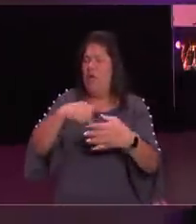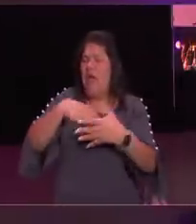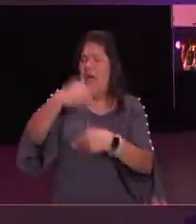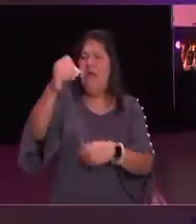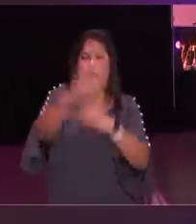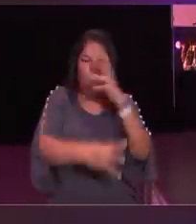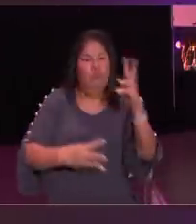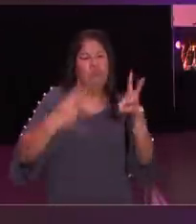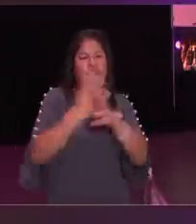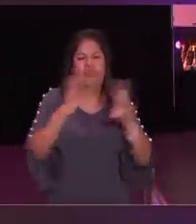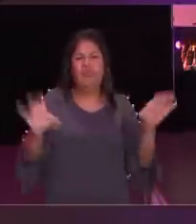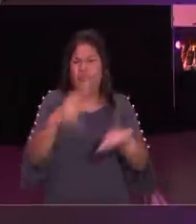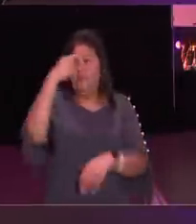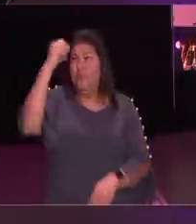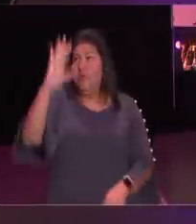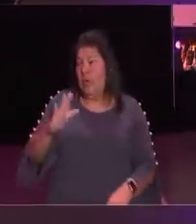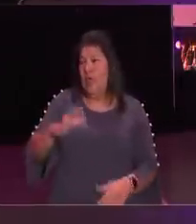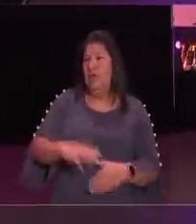field.